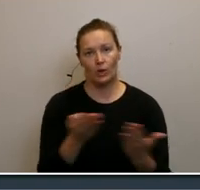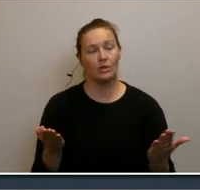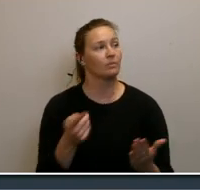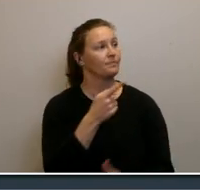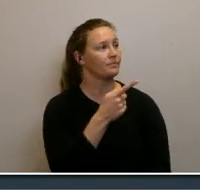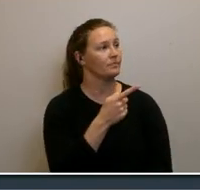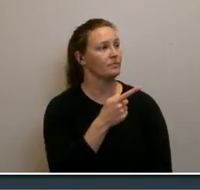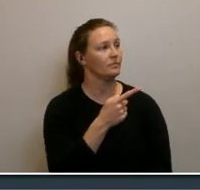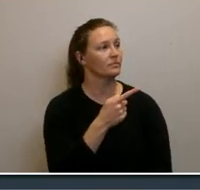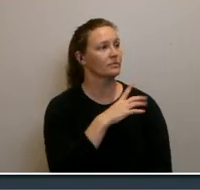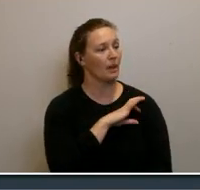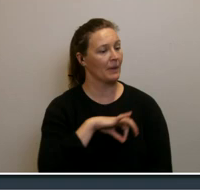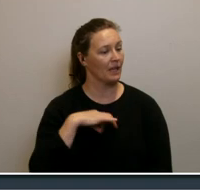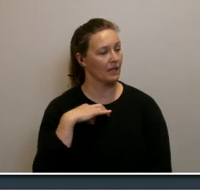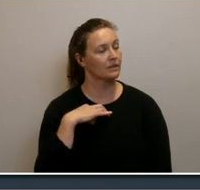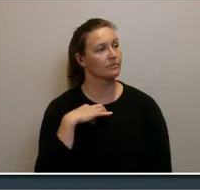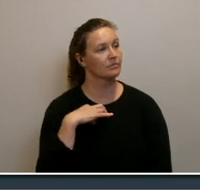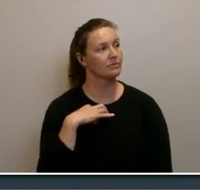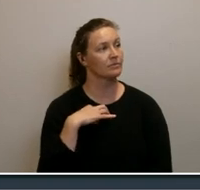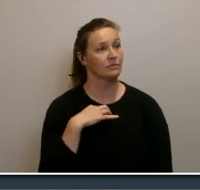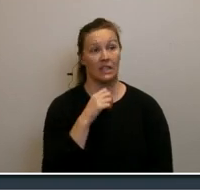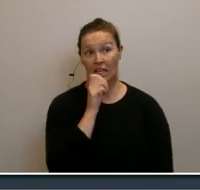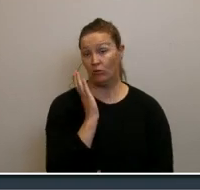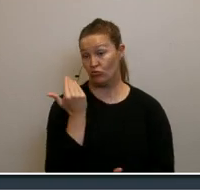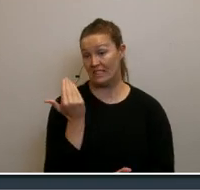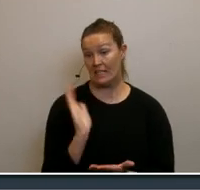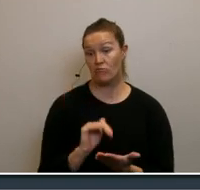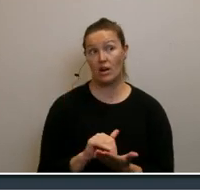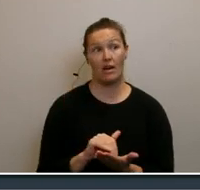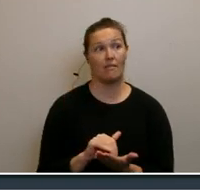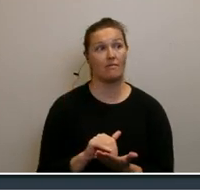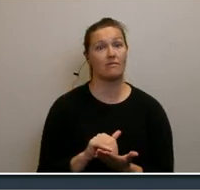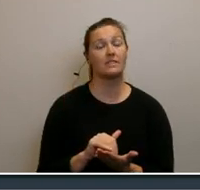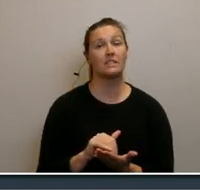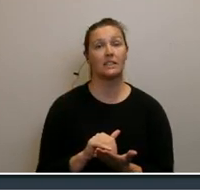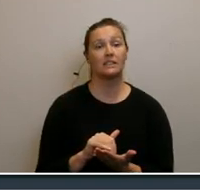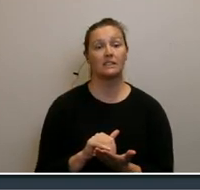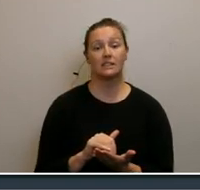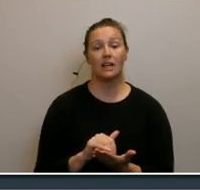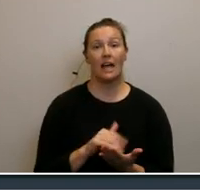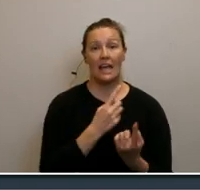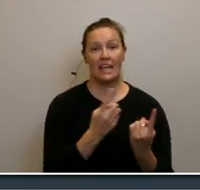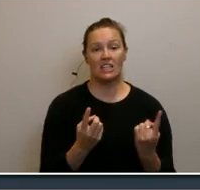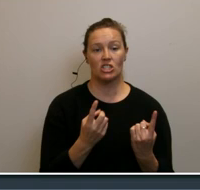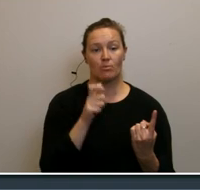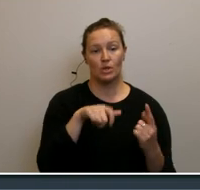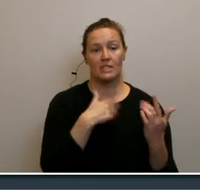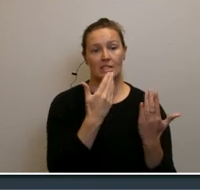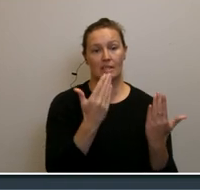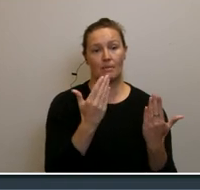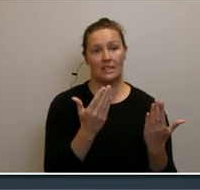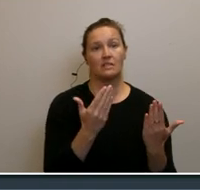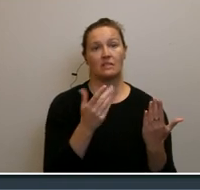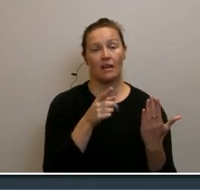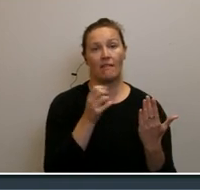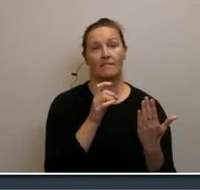And sorry, just for those who have joined us in the last 10, 15 minutes or so, each submitter gets 10 minutes. There'll be about 5 minutes